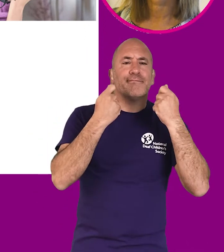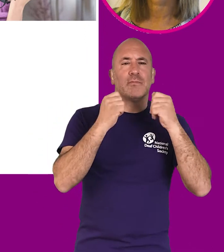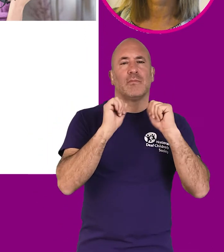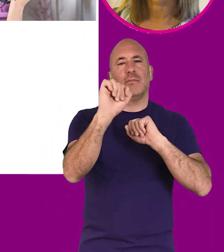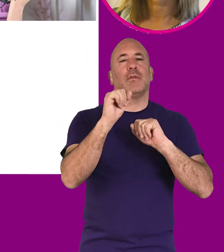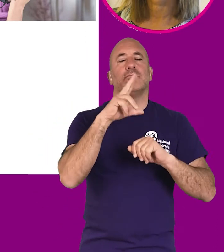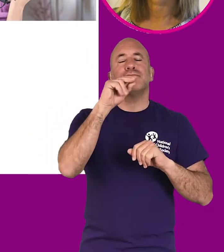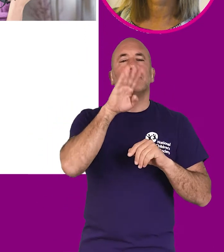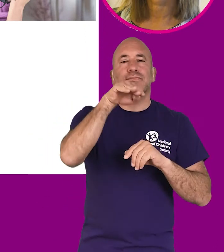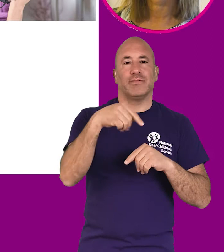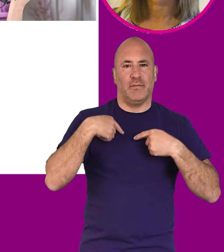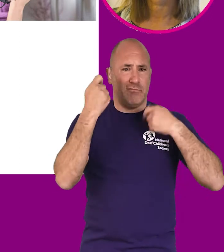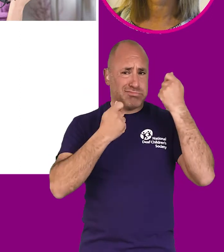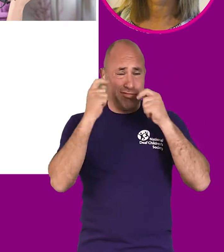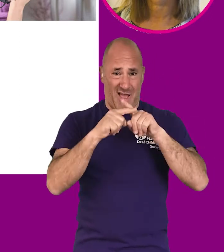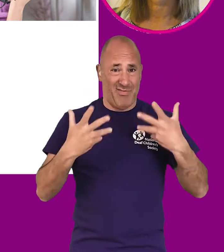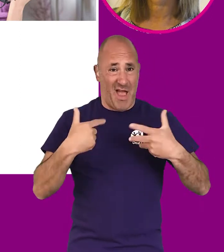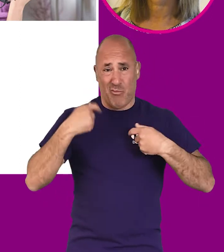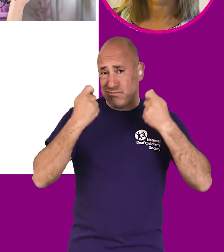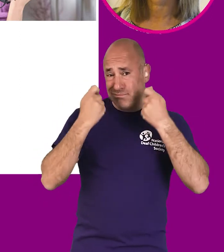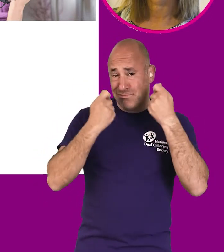I'm using today.